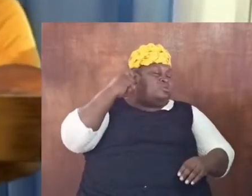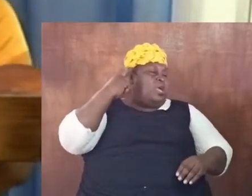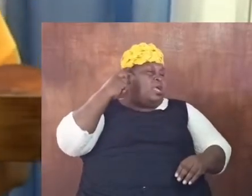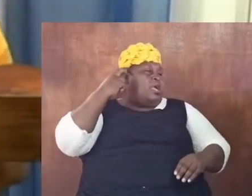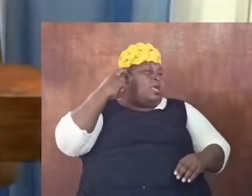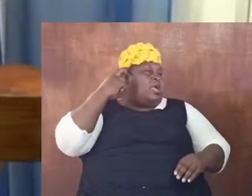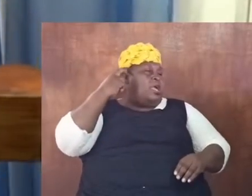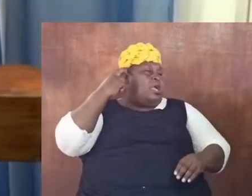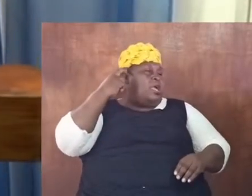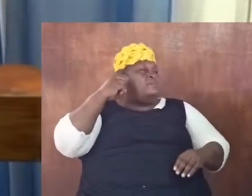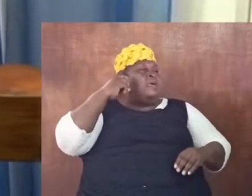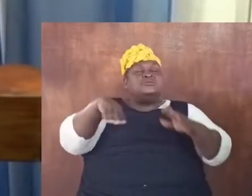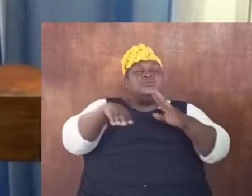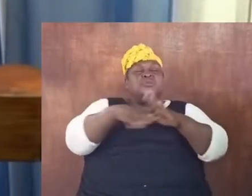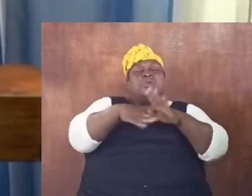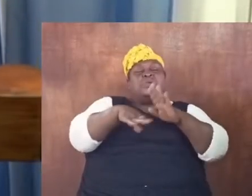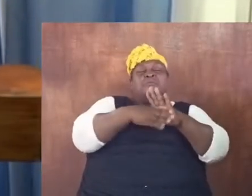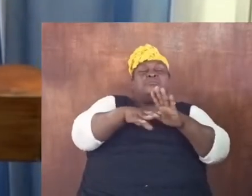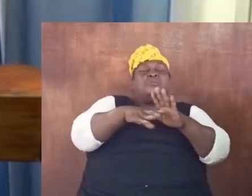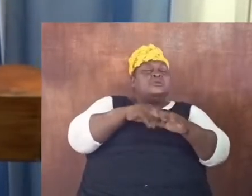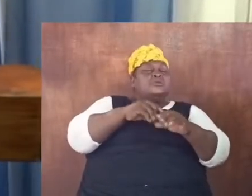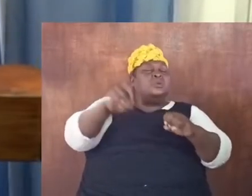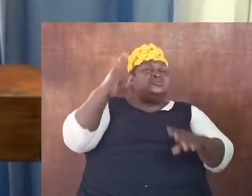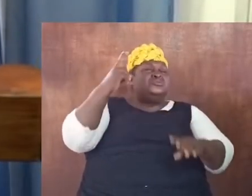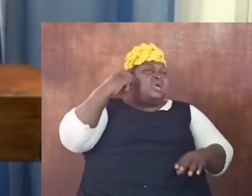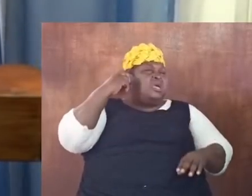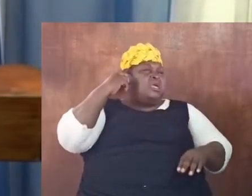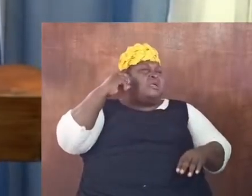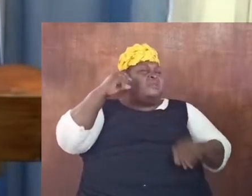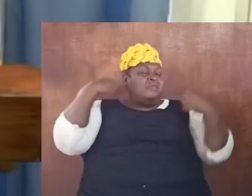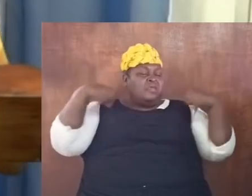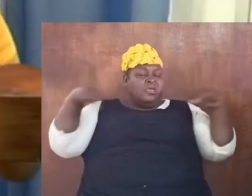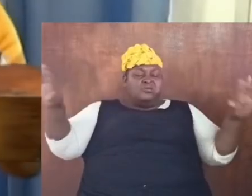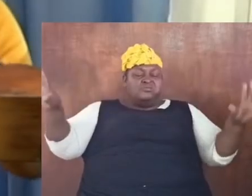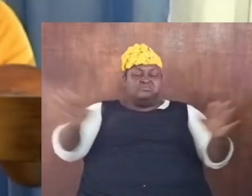don't you hear the bells are ringing? Don't you hear?